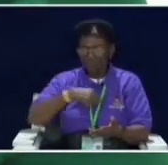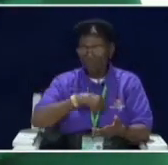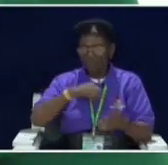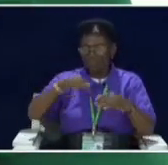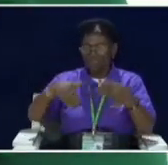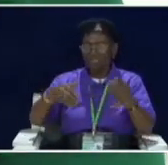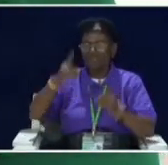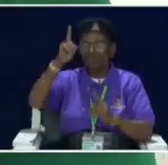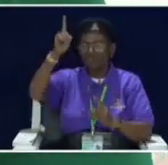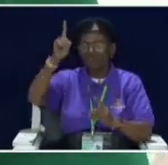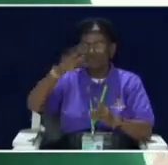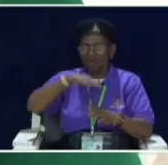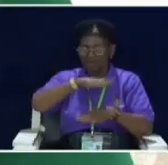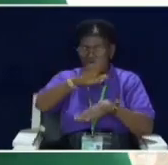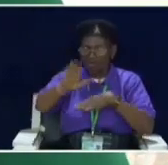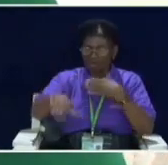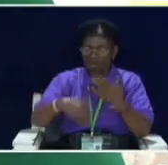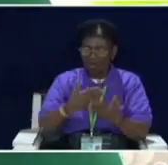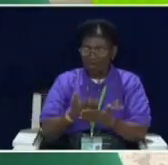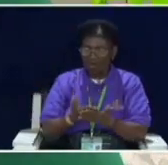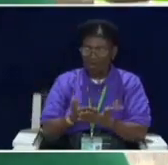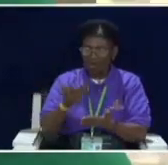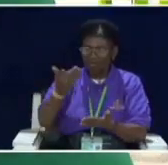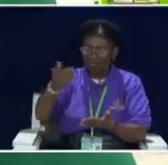Amen. We give you